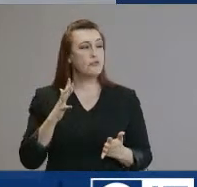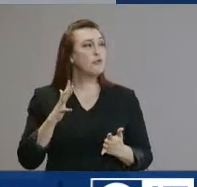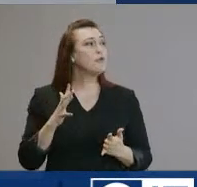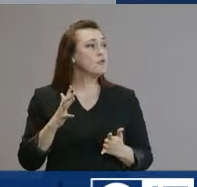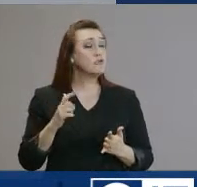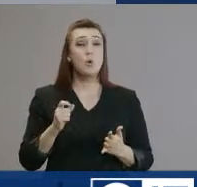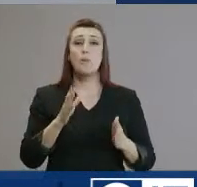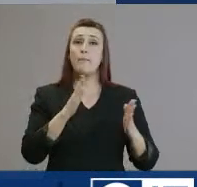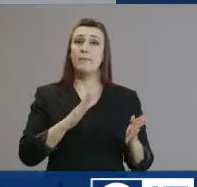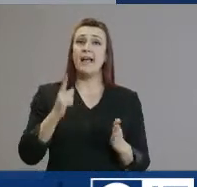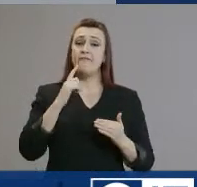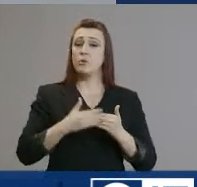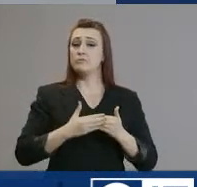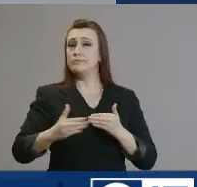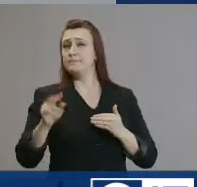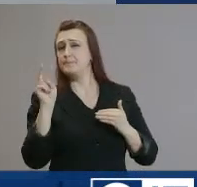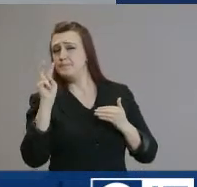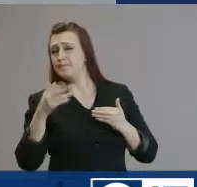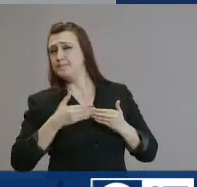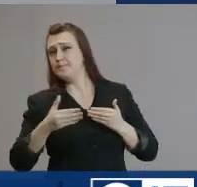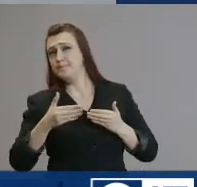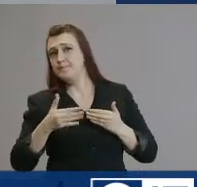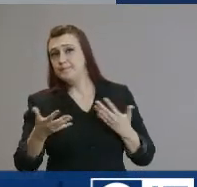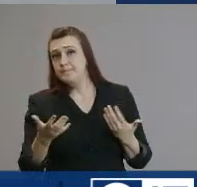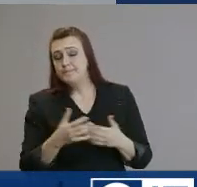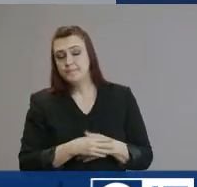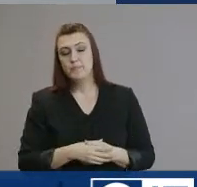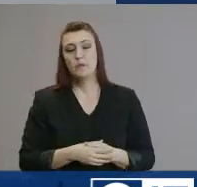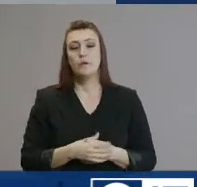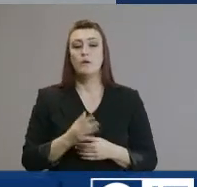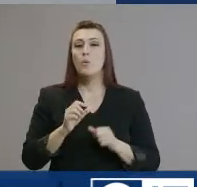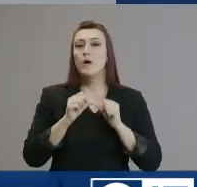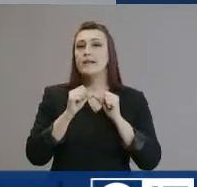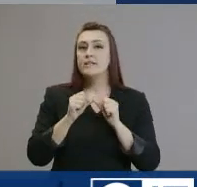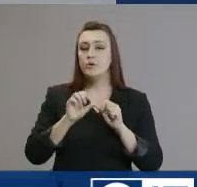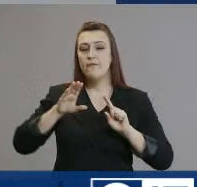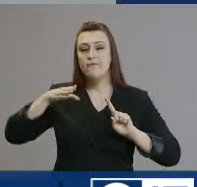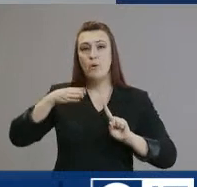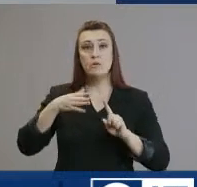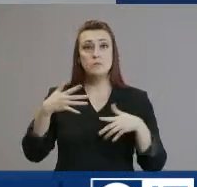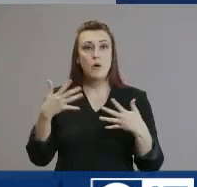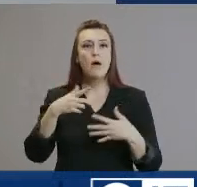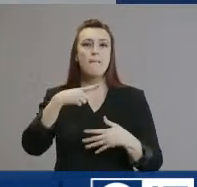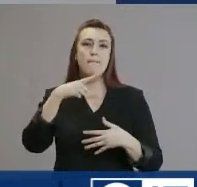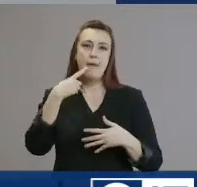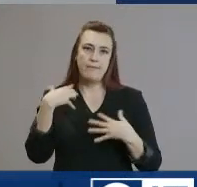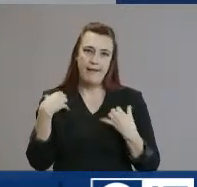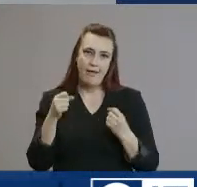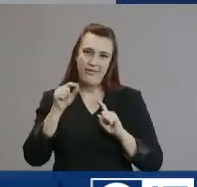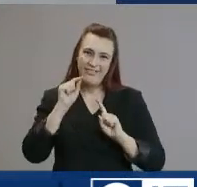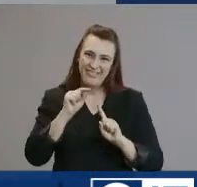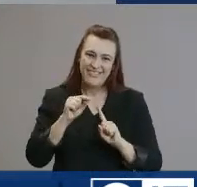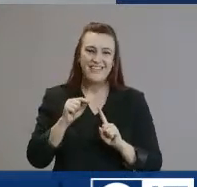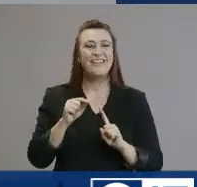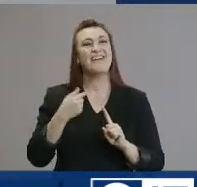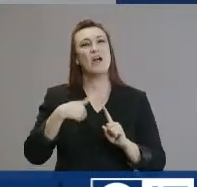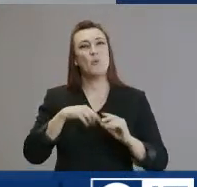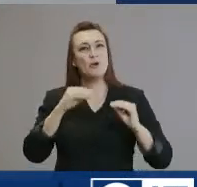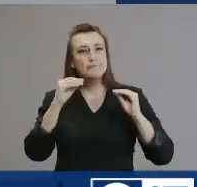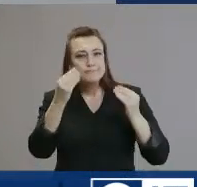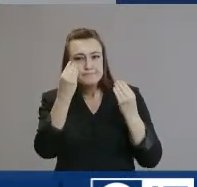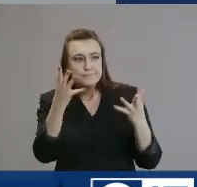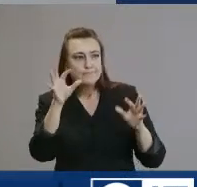The plan going forward is we're going to continue to focus on public health and the education campaign around it. Physical